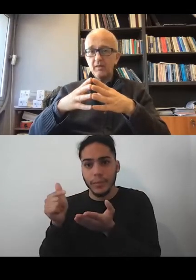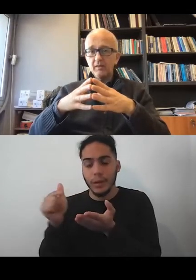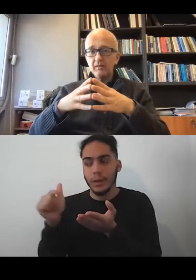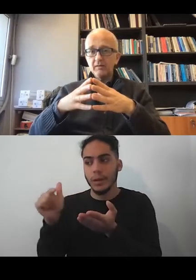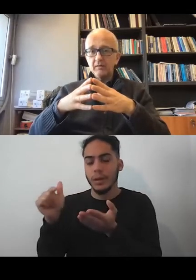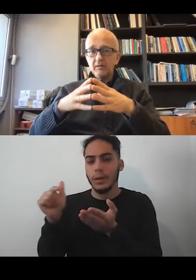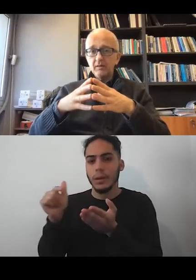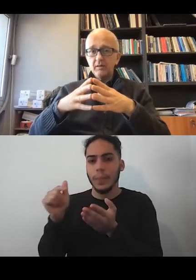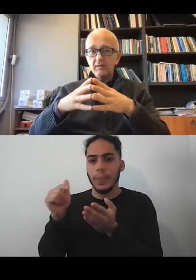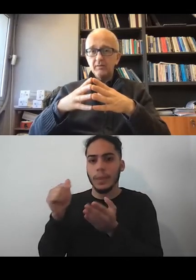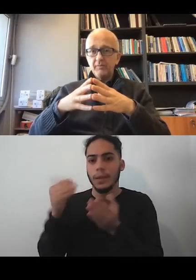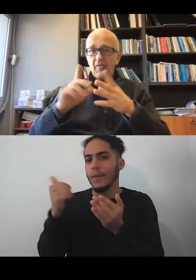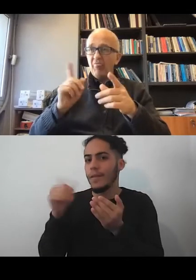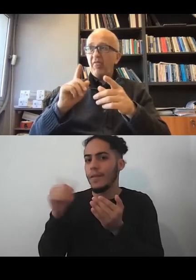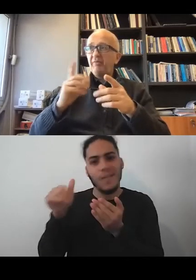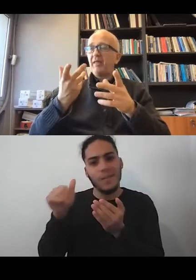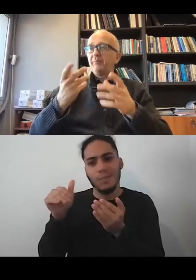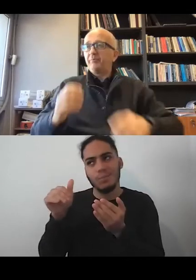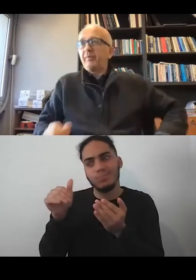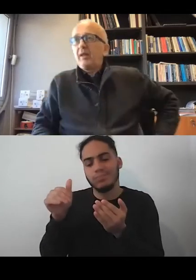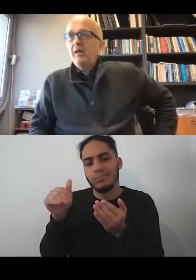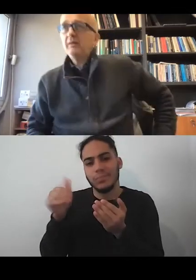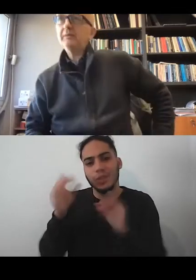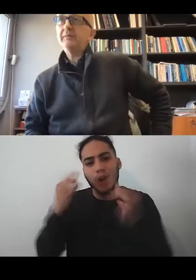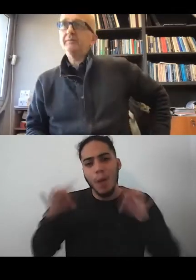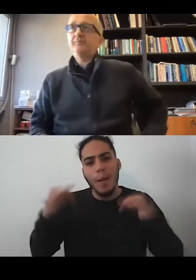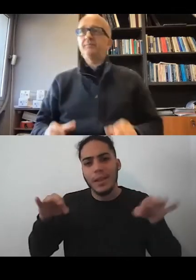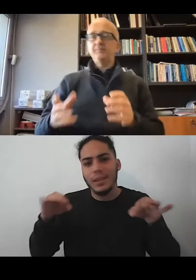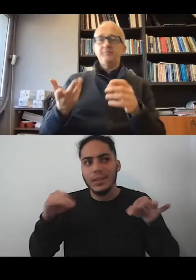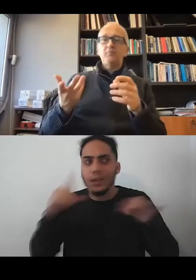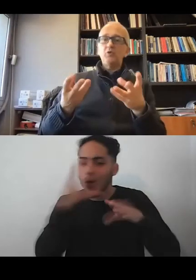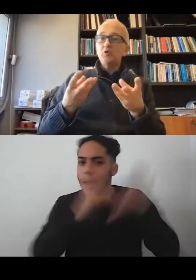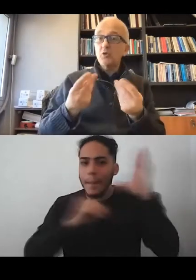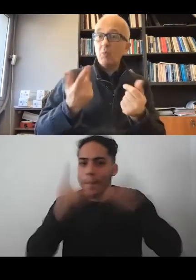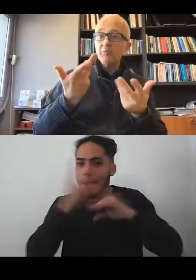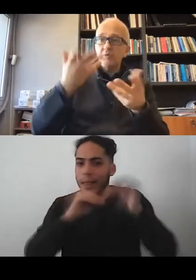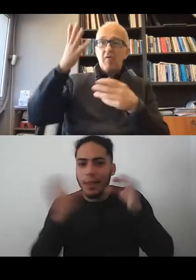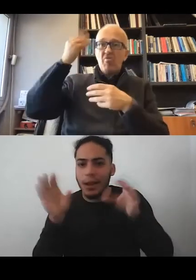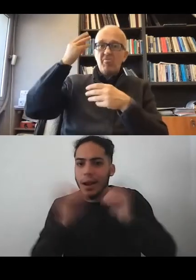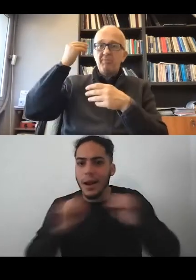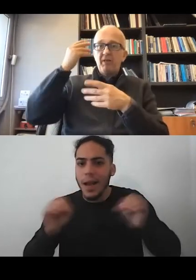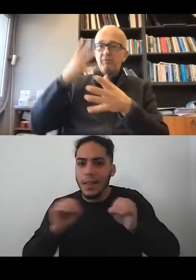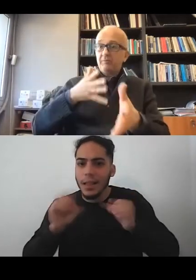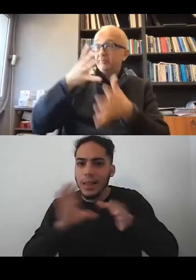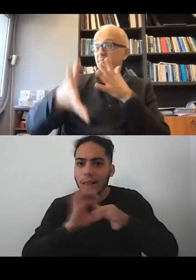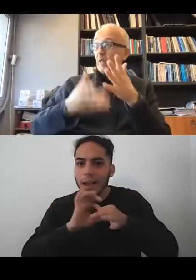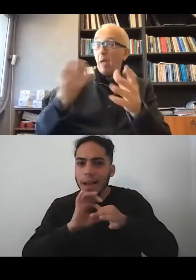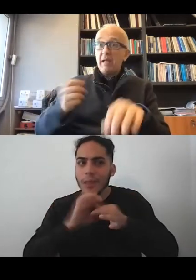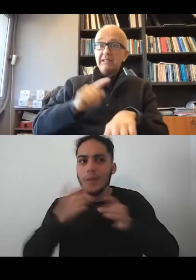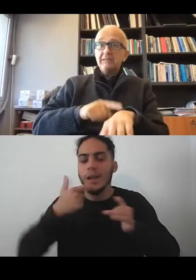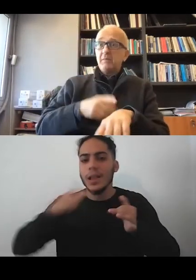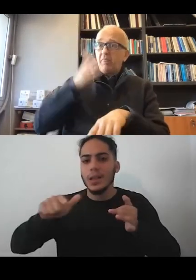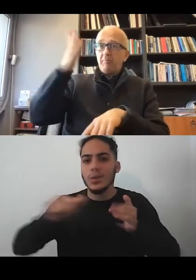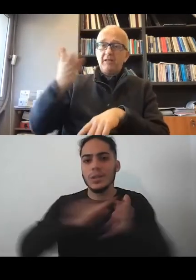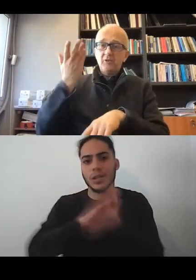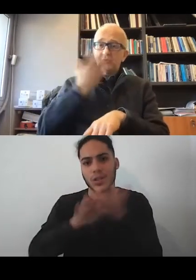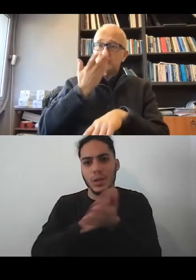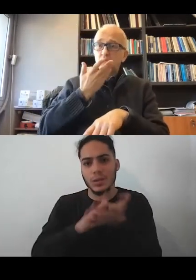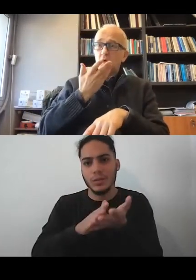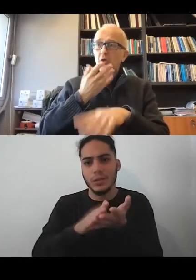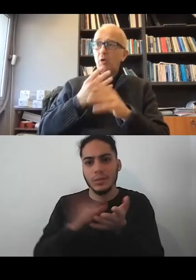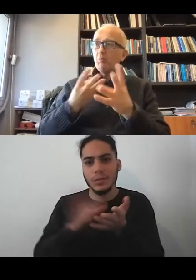any skills in sign language, and when he or she comes to work in a school where